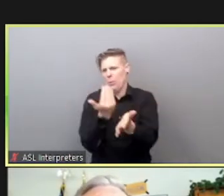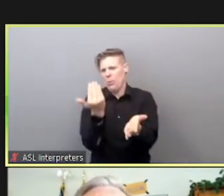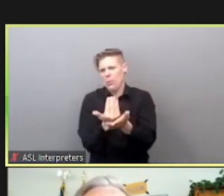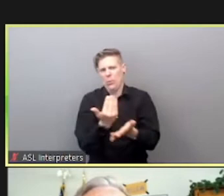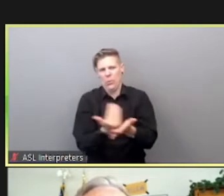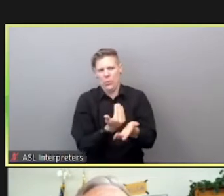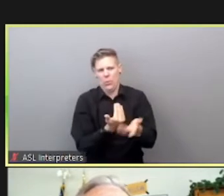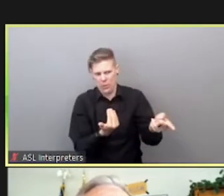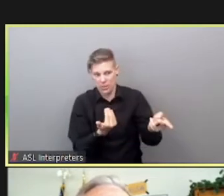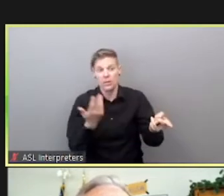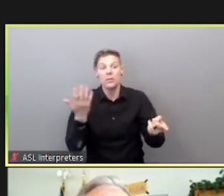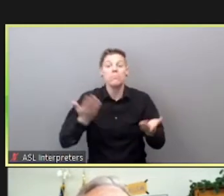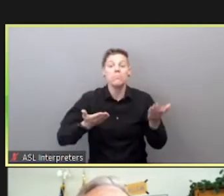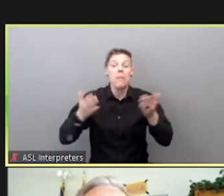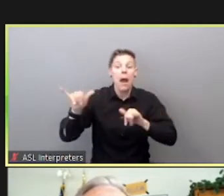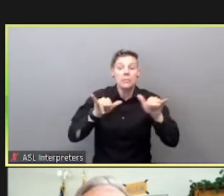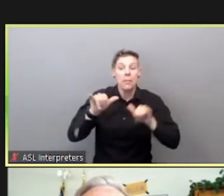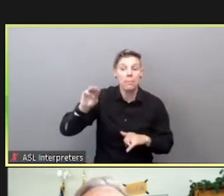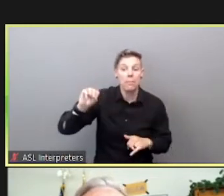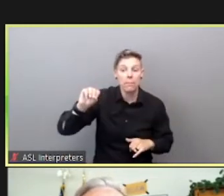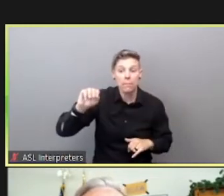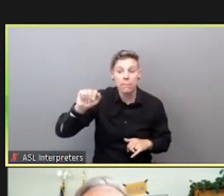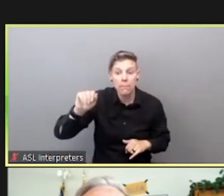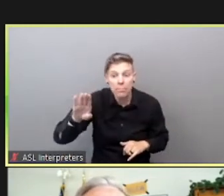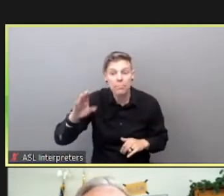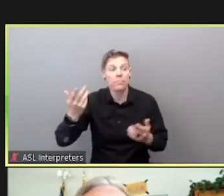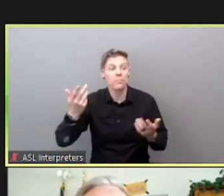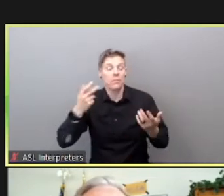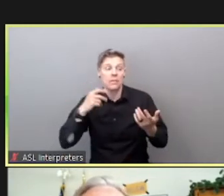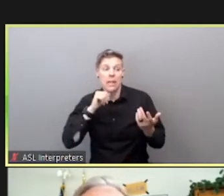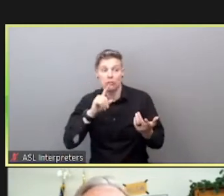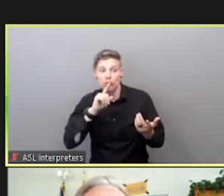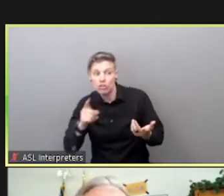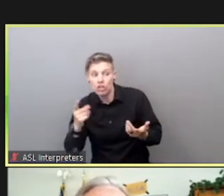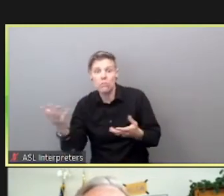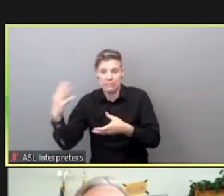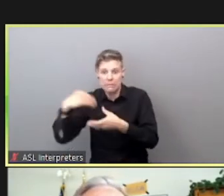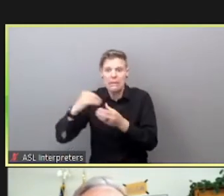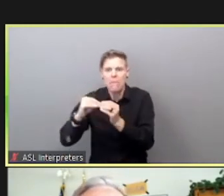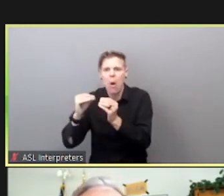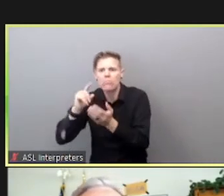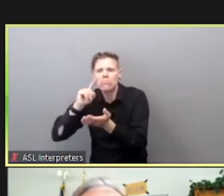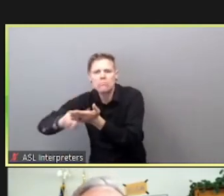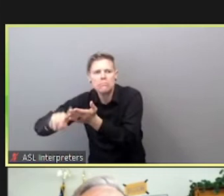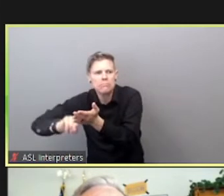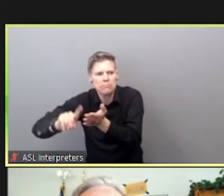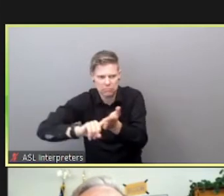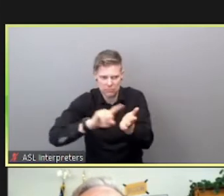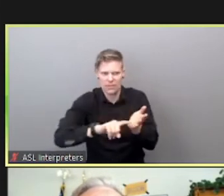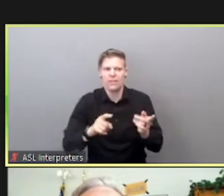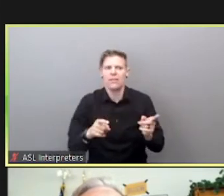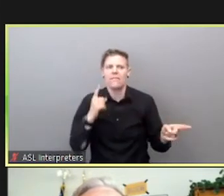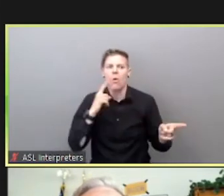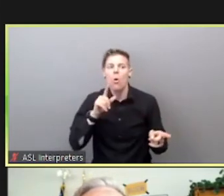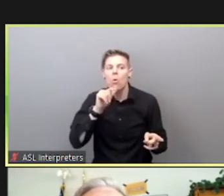group, but it is for people, I believe, with just mild to moderate symptoms of COVID. Next slide.